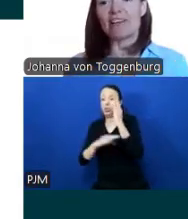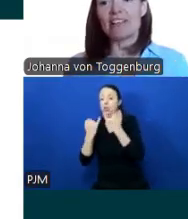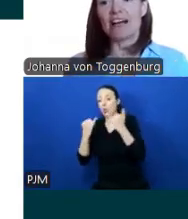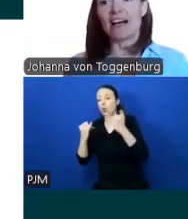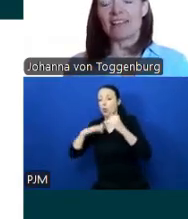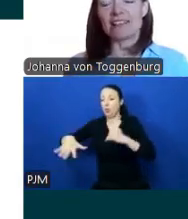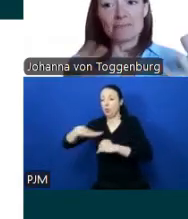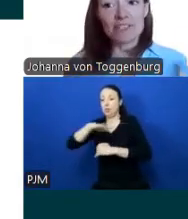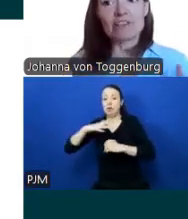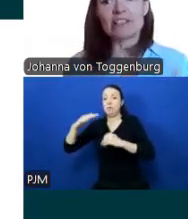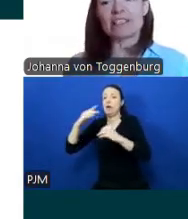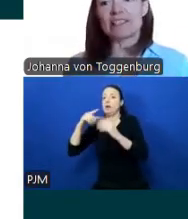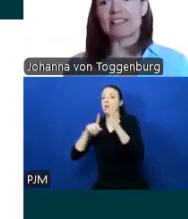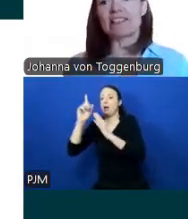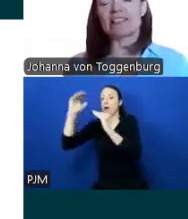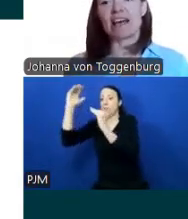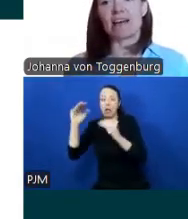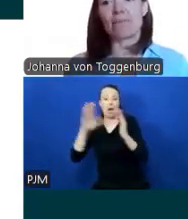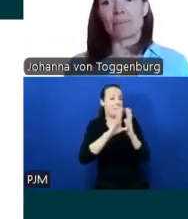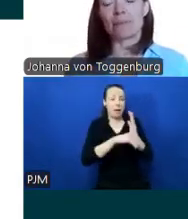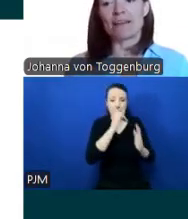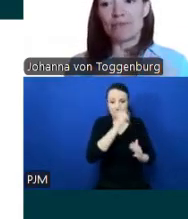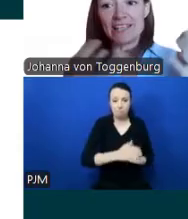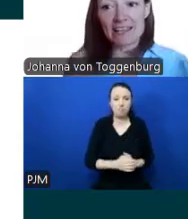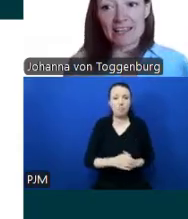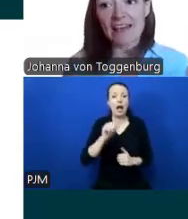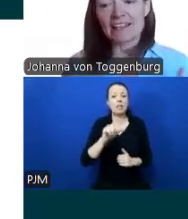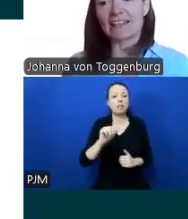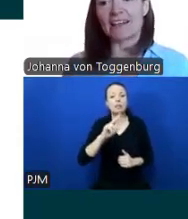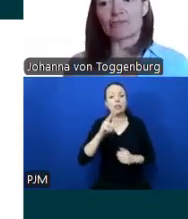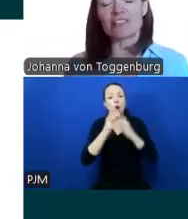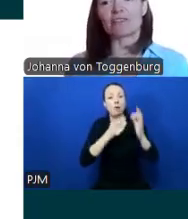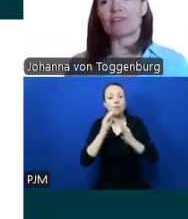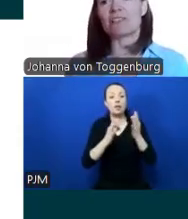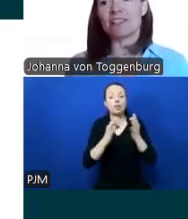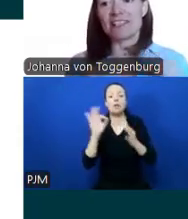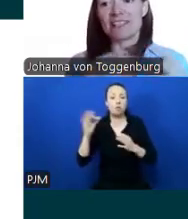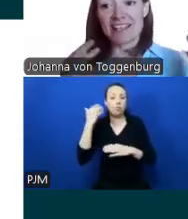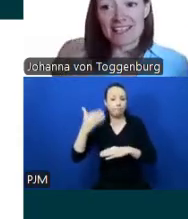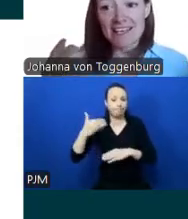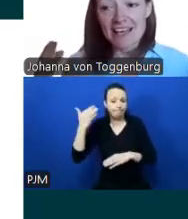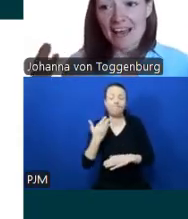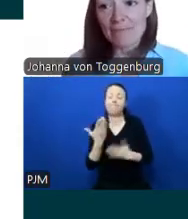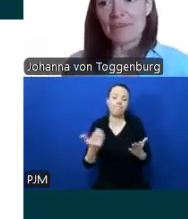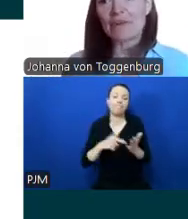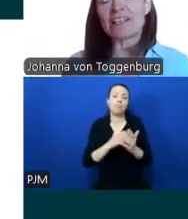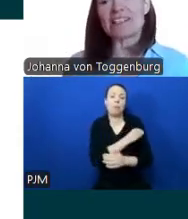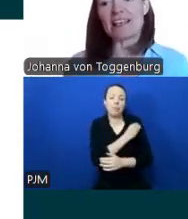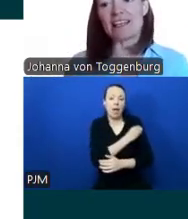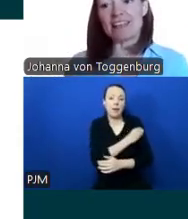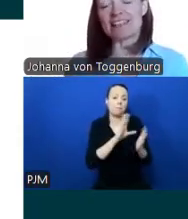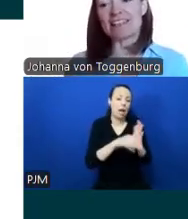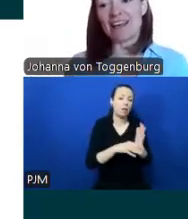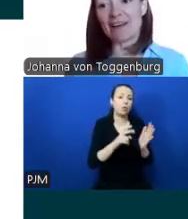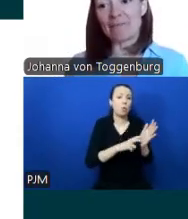have these materials in cities, that we lack trees and green spaces, that there is